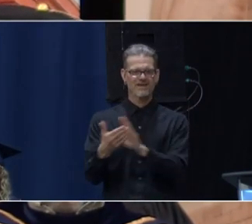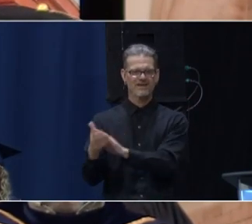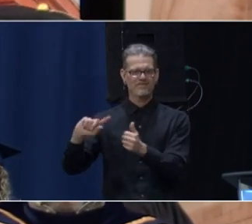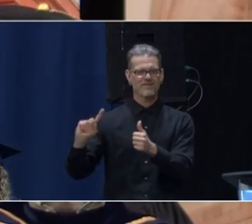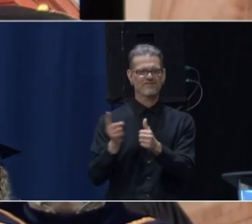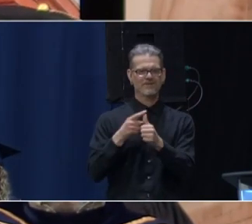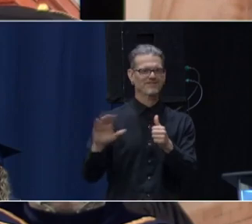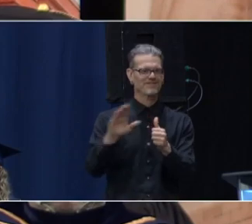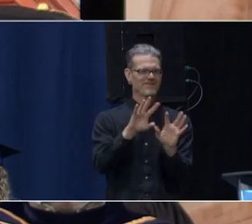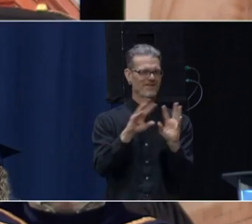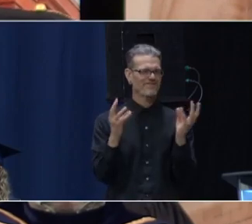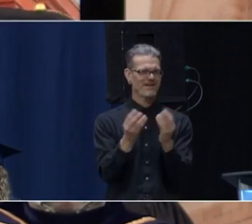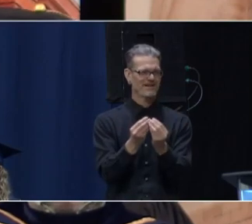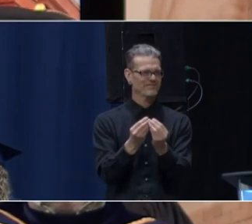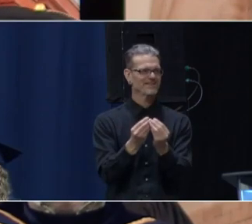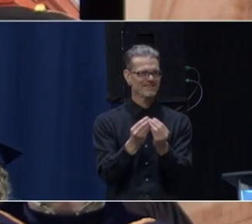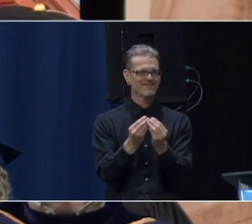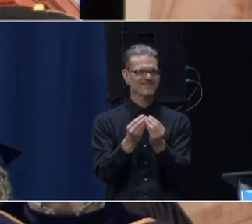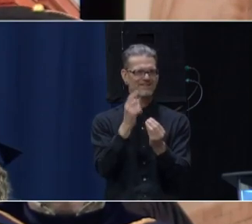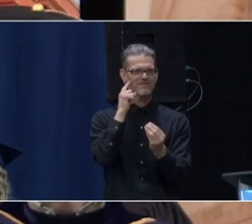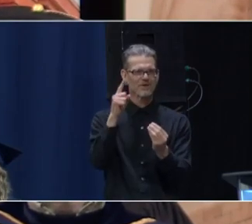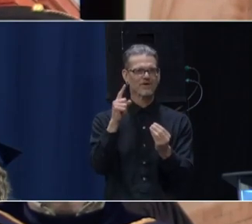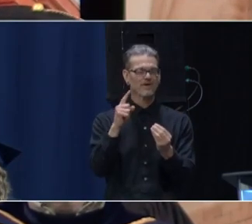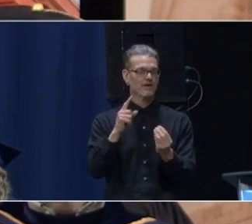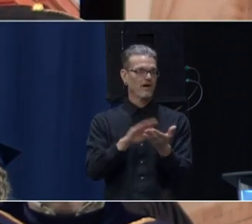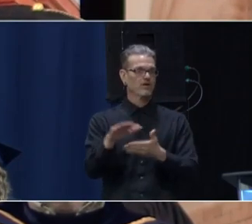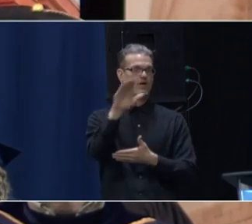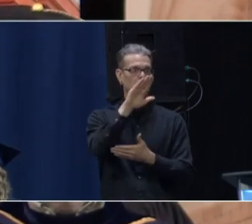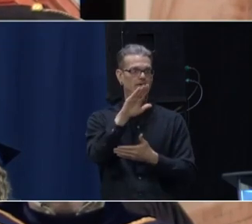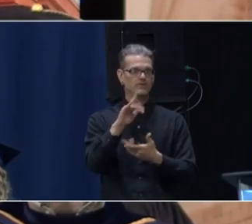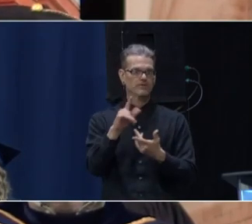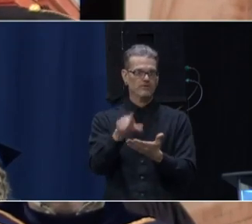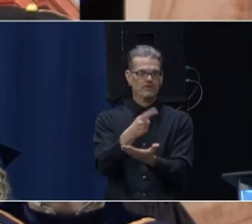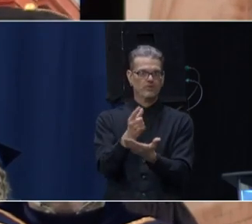their families to cross a college commencement stage.